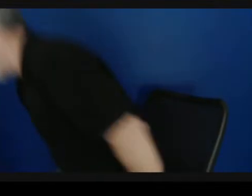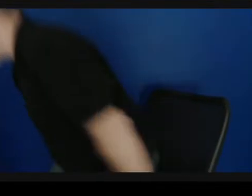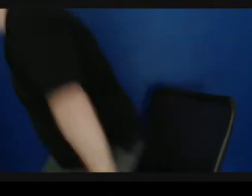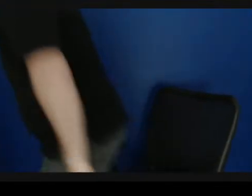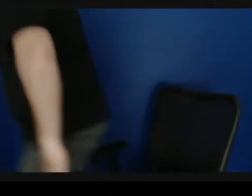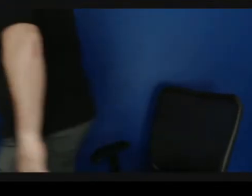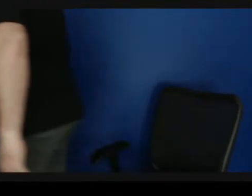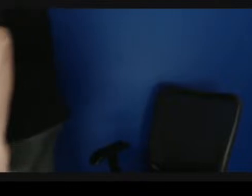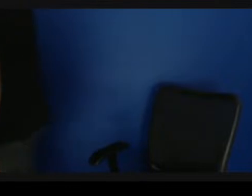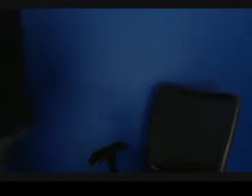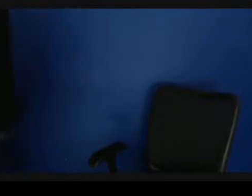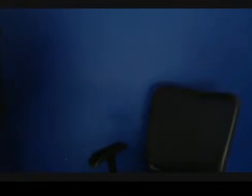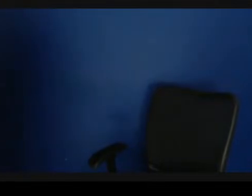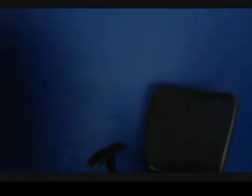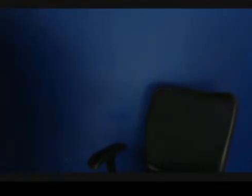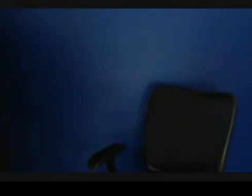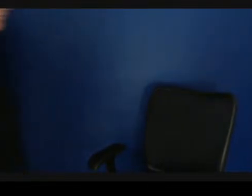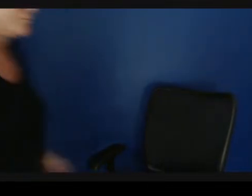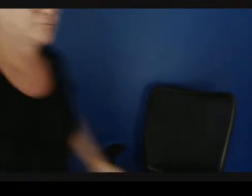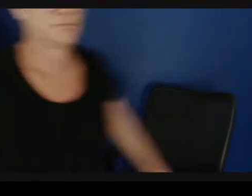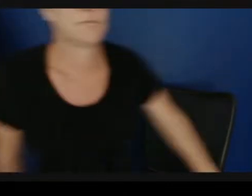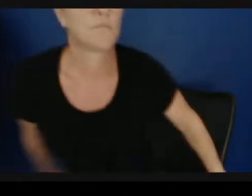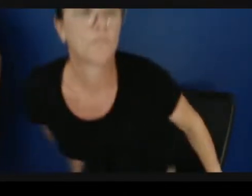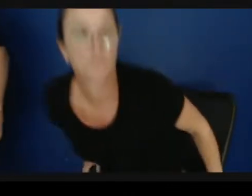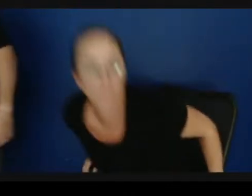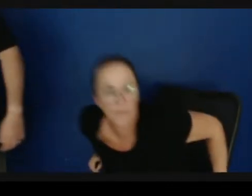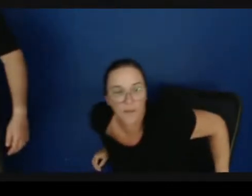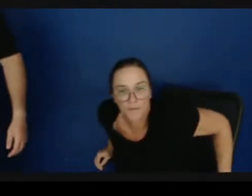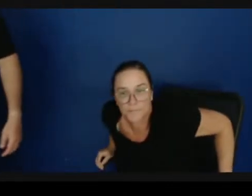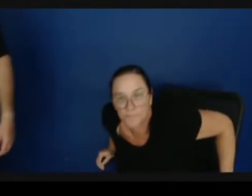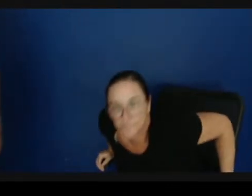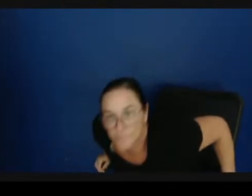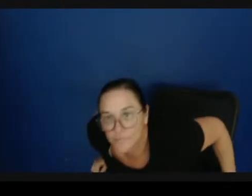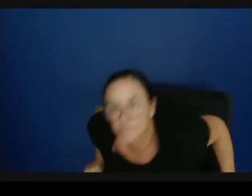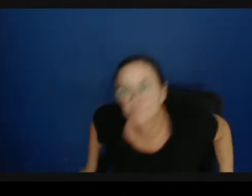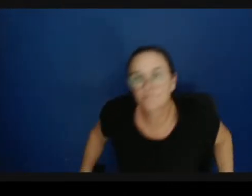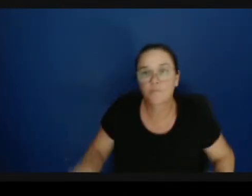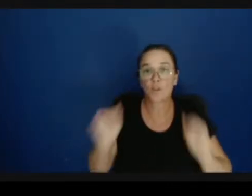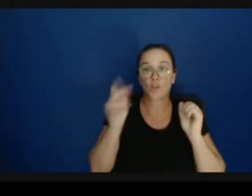Yeah, it's interesting, right? Look at the walls. You can see there's actually vegetations on the wall,